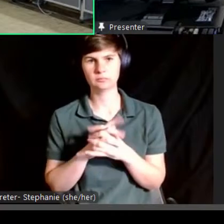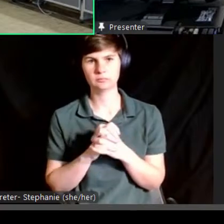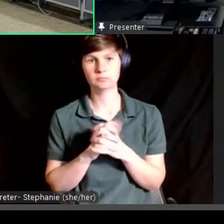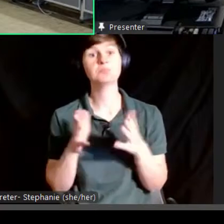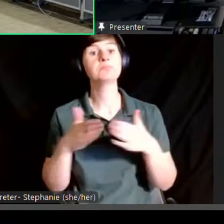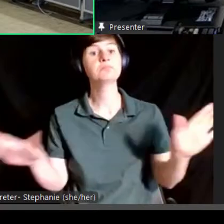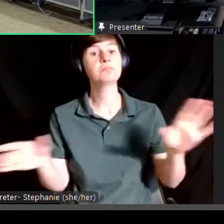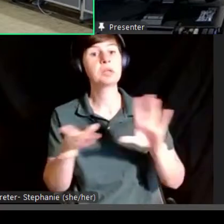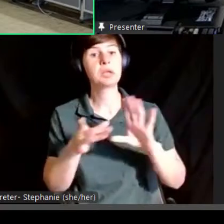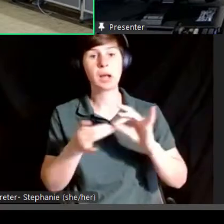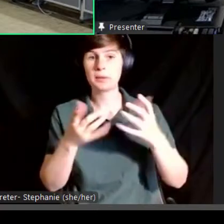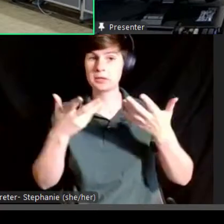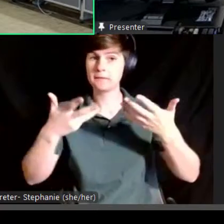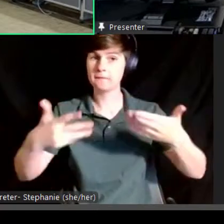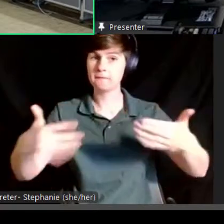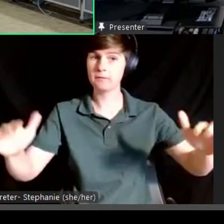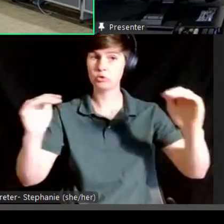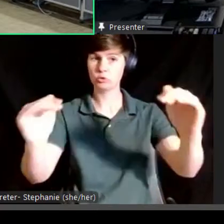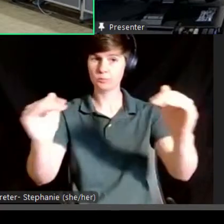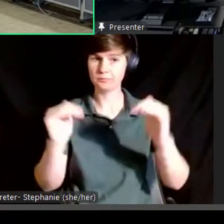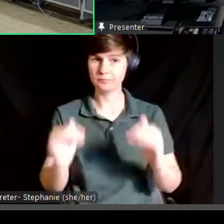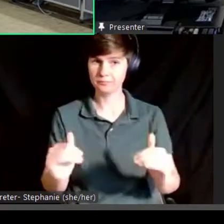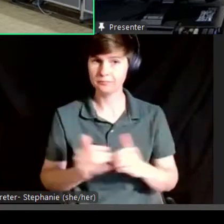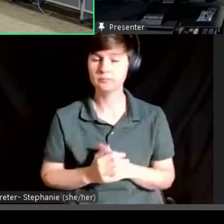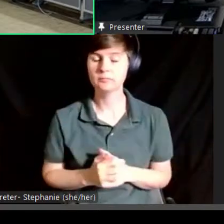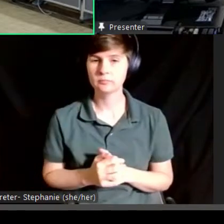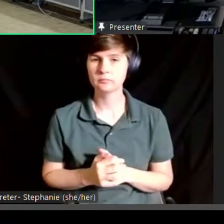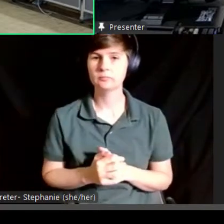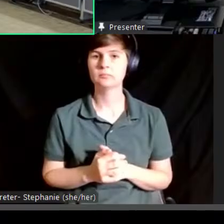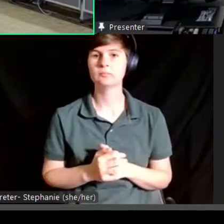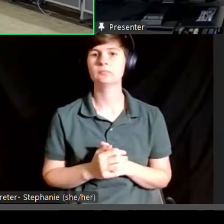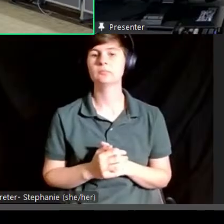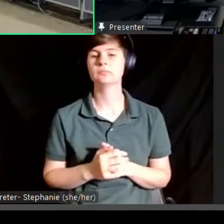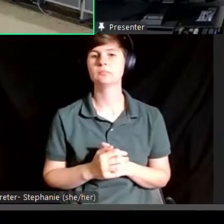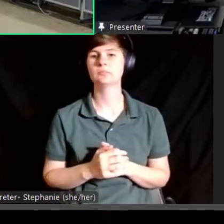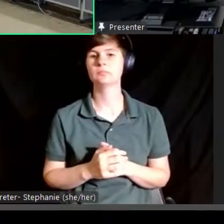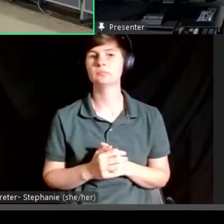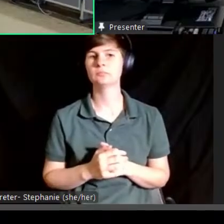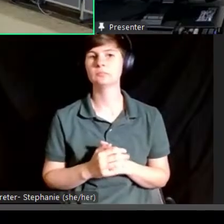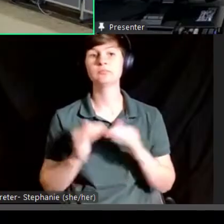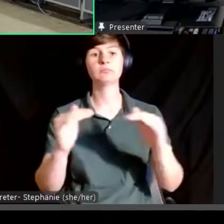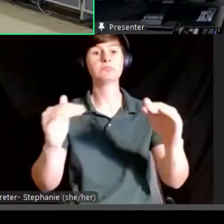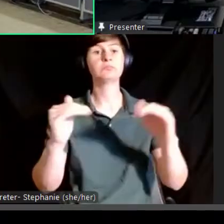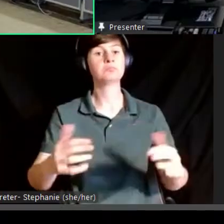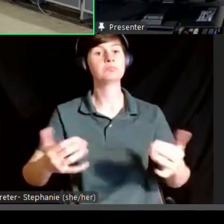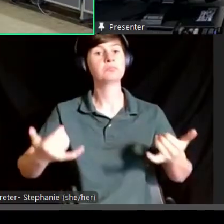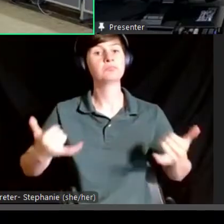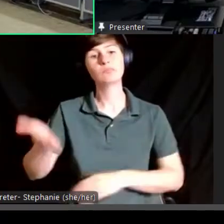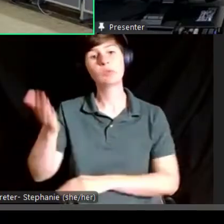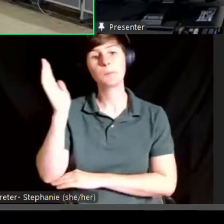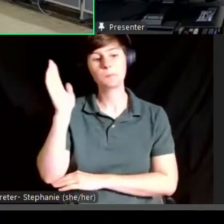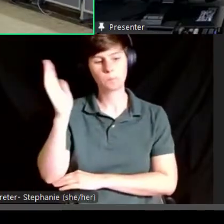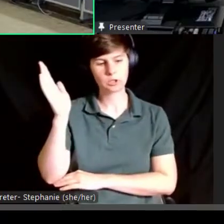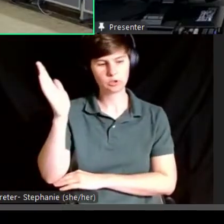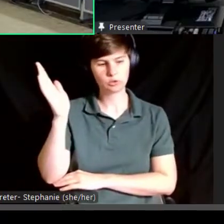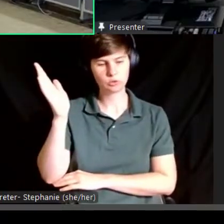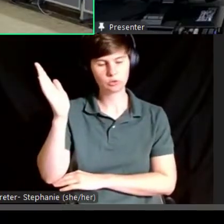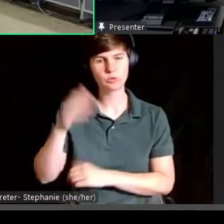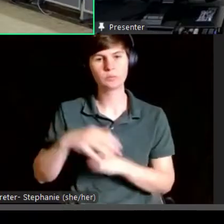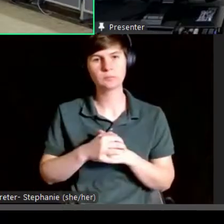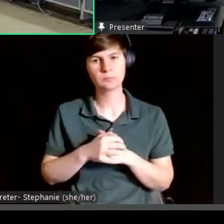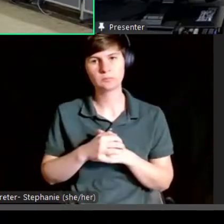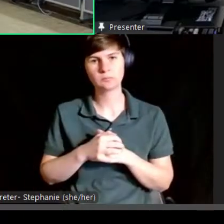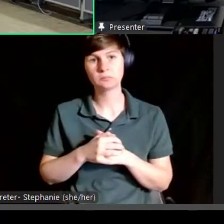public comment. Yes. Now we are moving to our presentations, and the first is